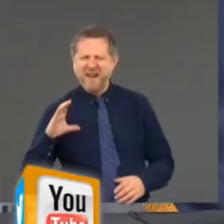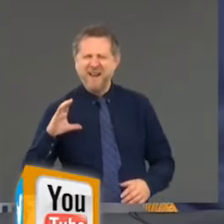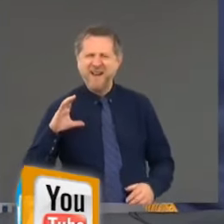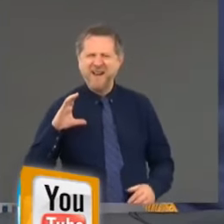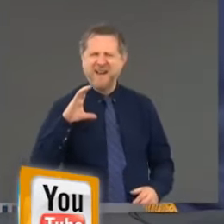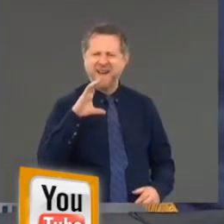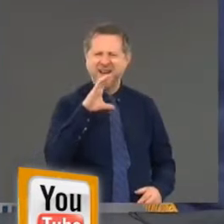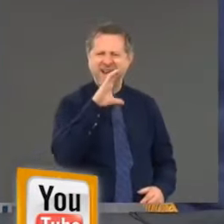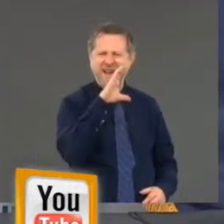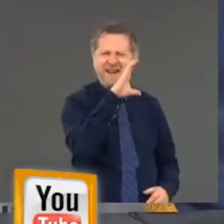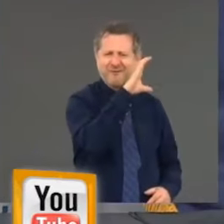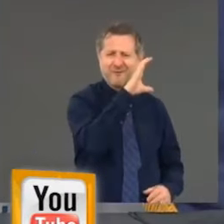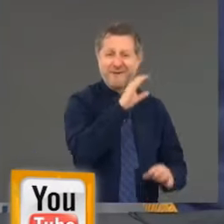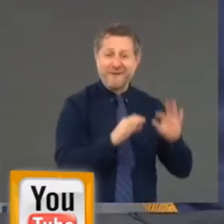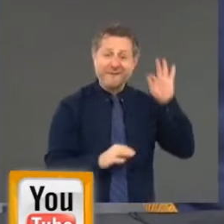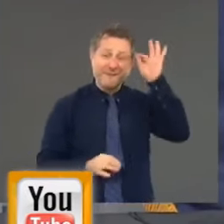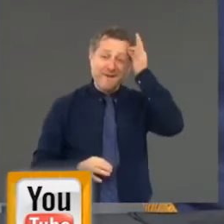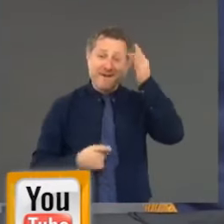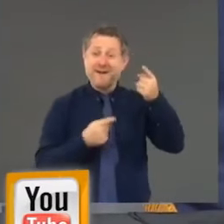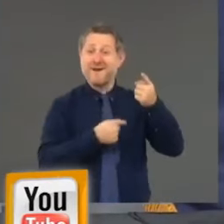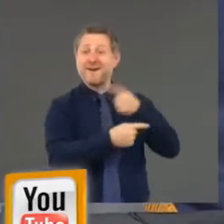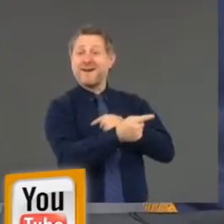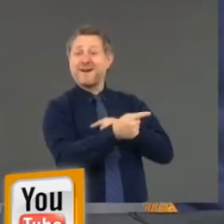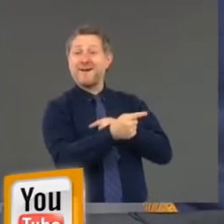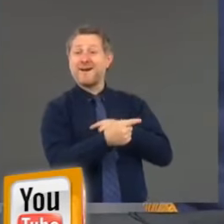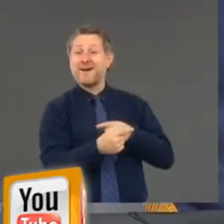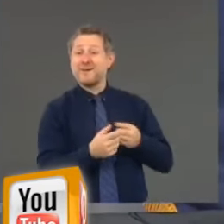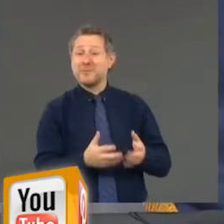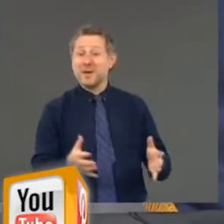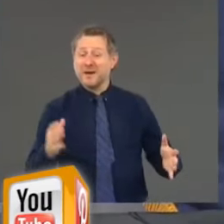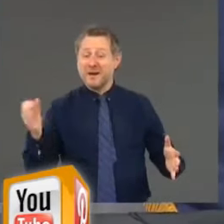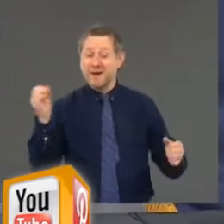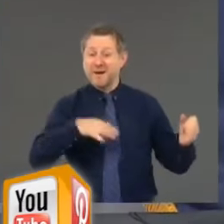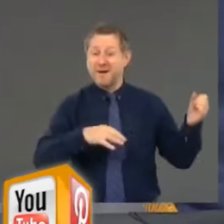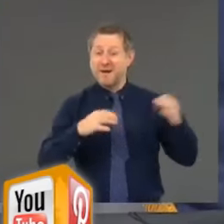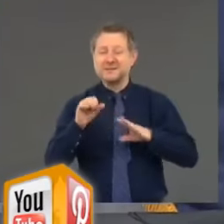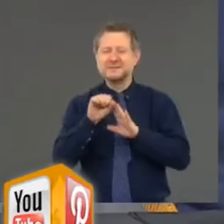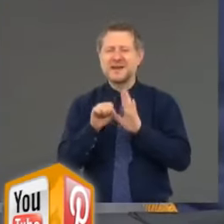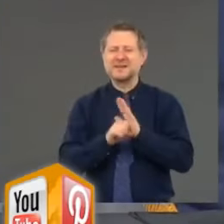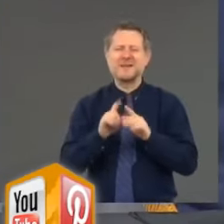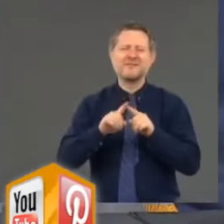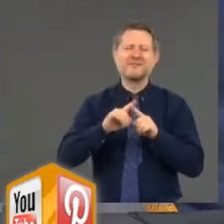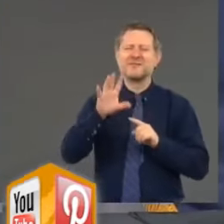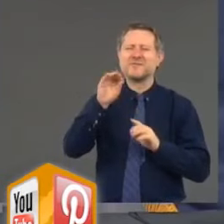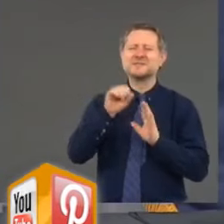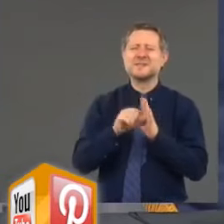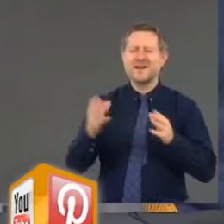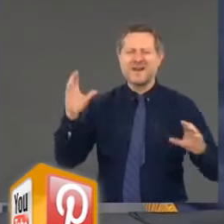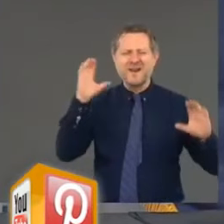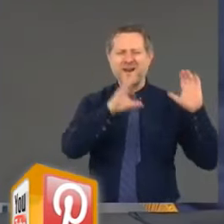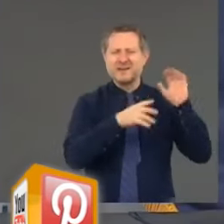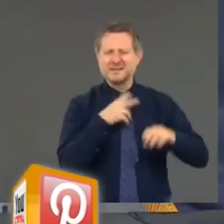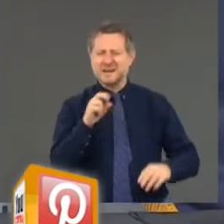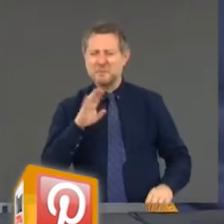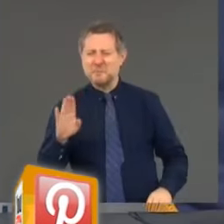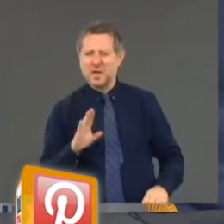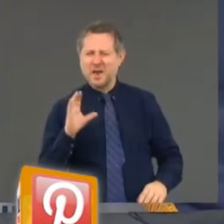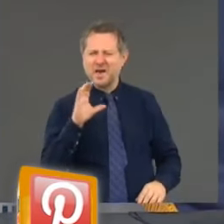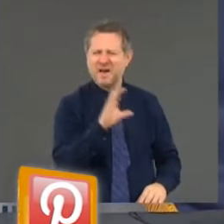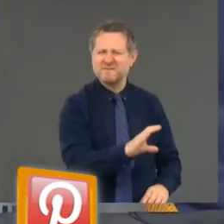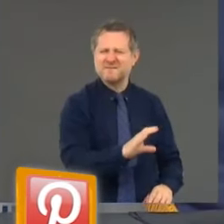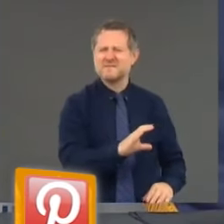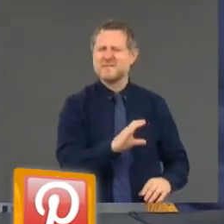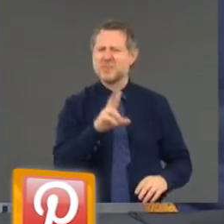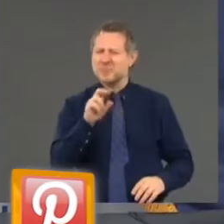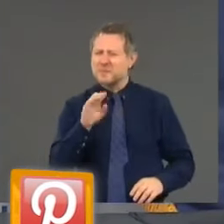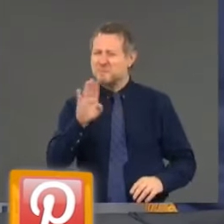pot. Every state puts money into the pot. When we pay our federal taxes, we put in $30 billion more per year